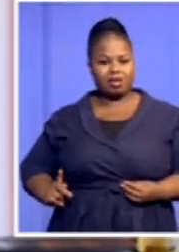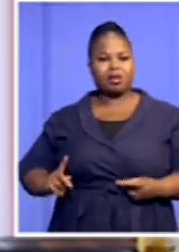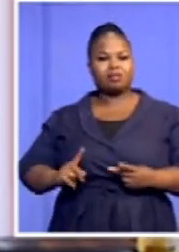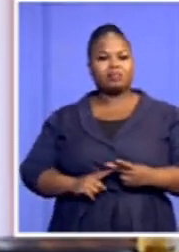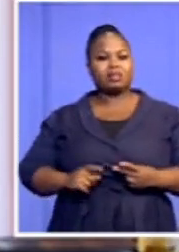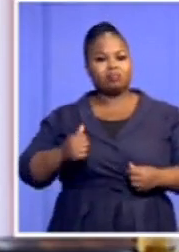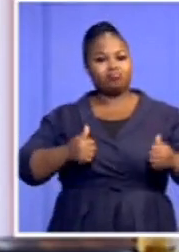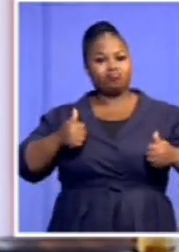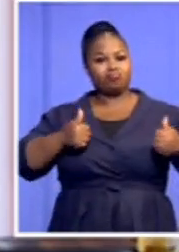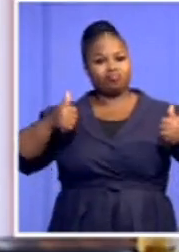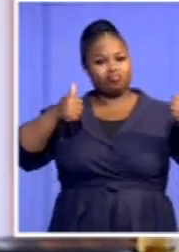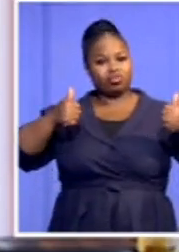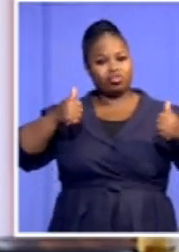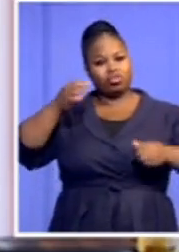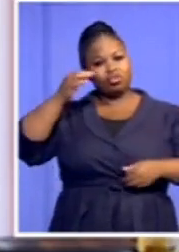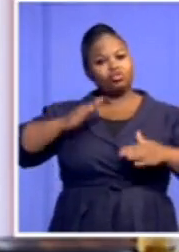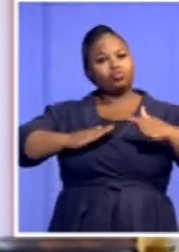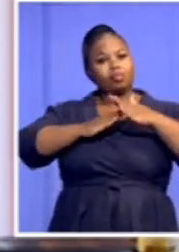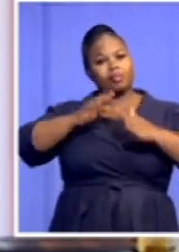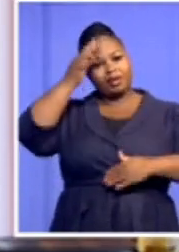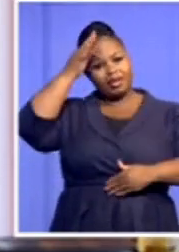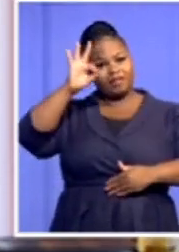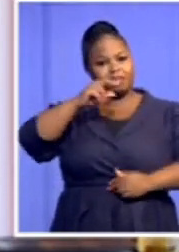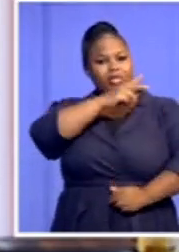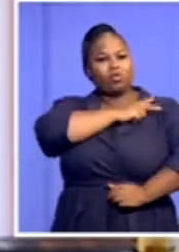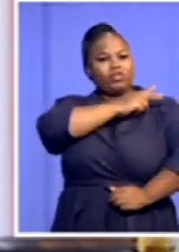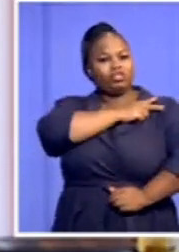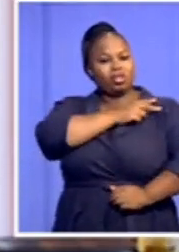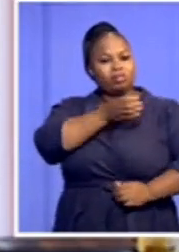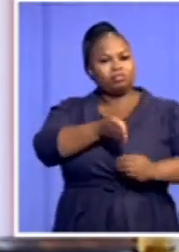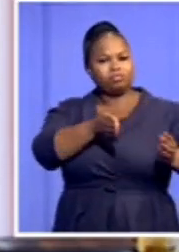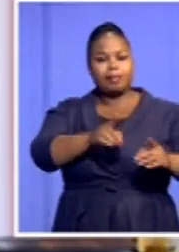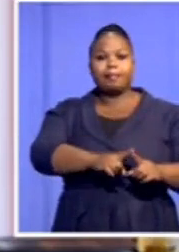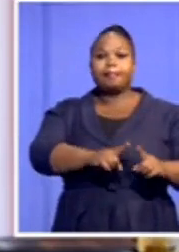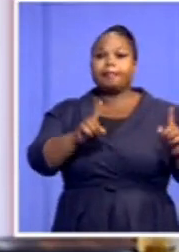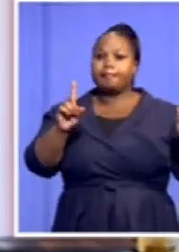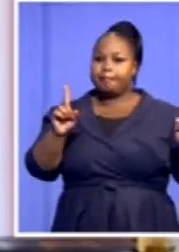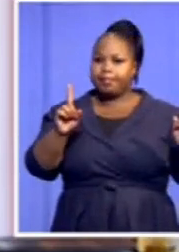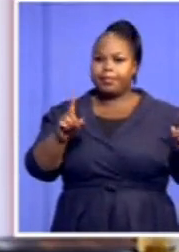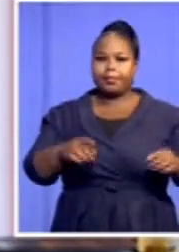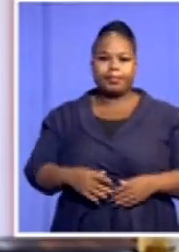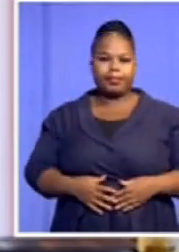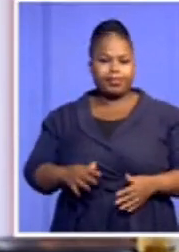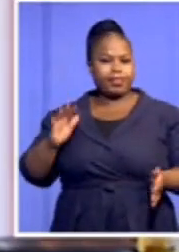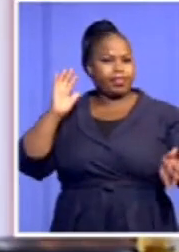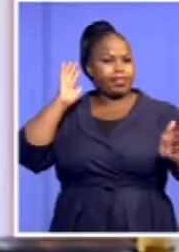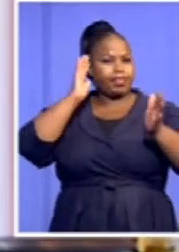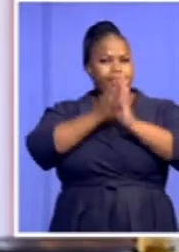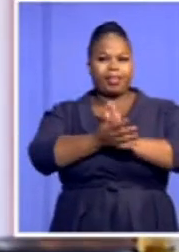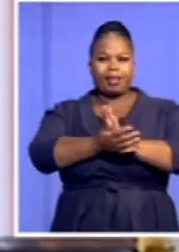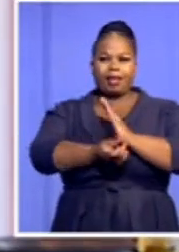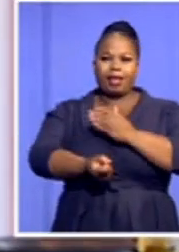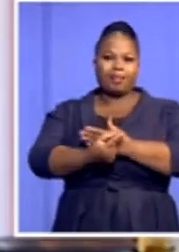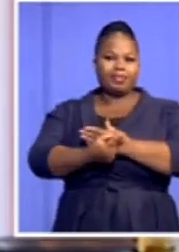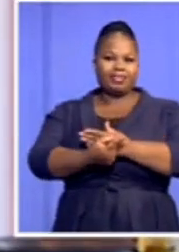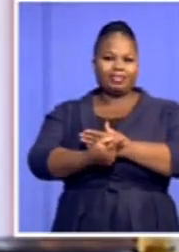officials. But the state or the extent to which the devastation has been wrought has